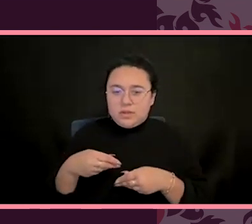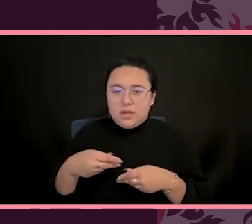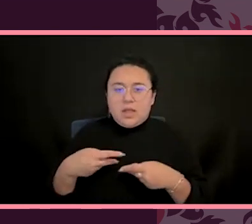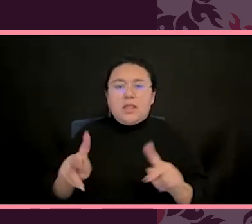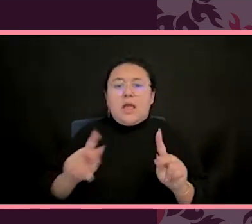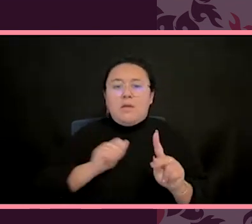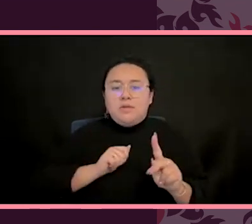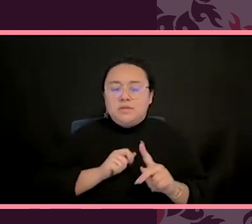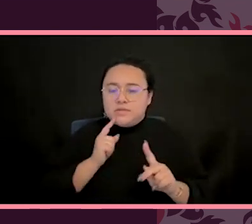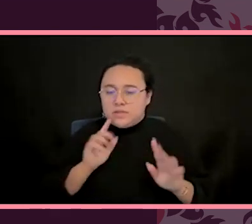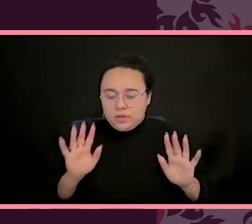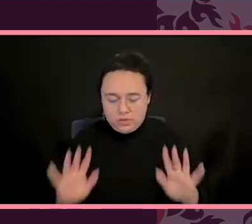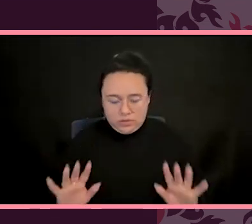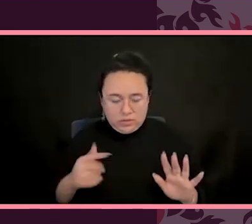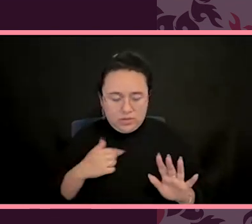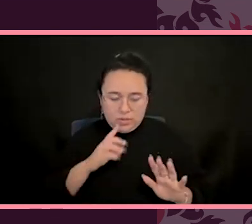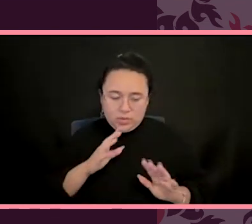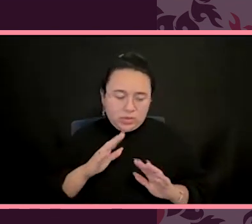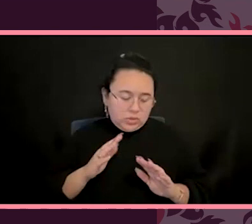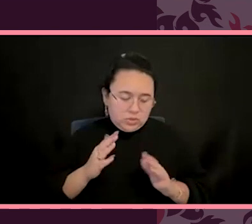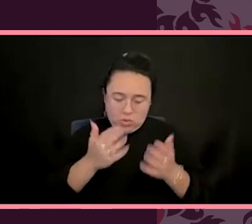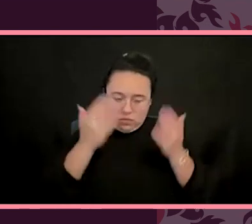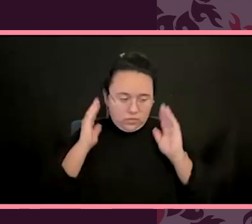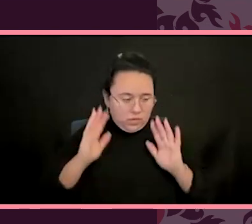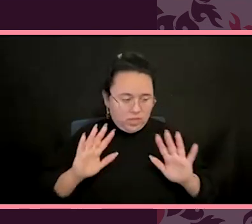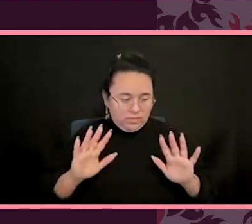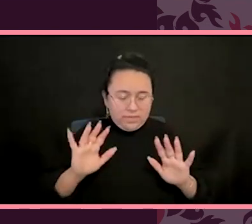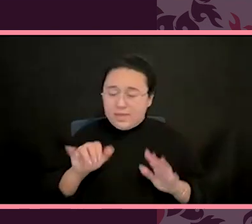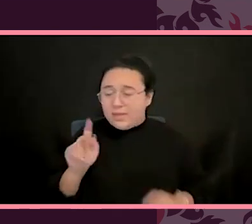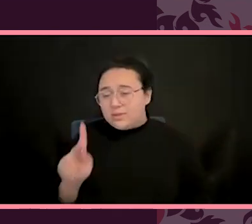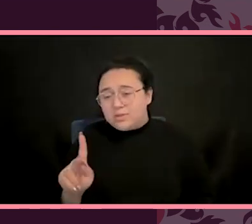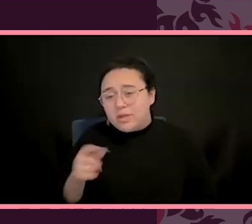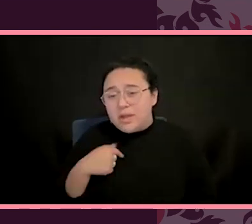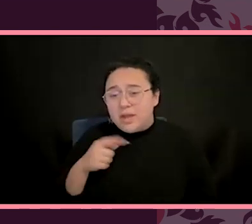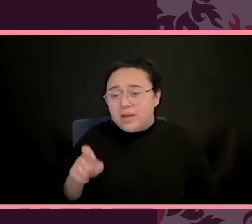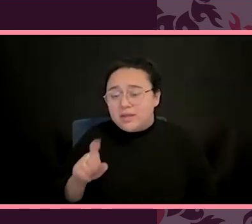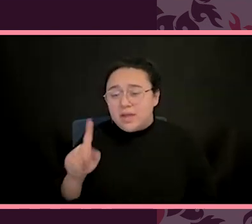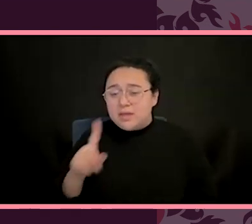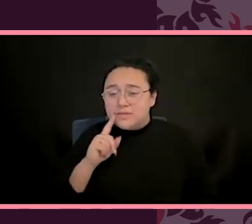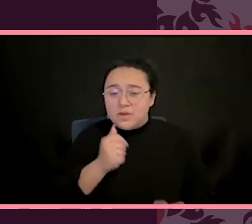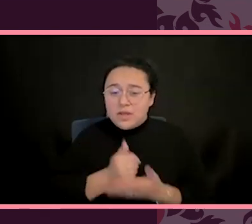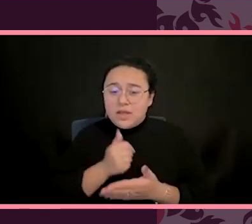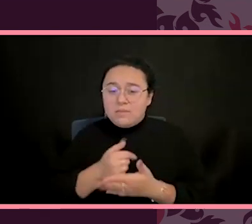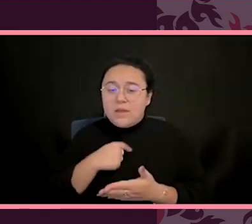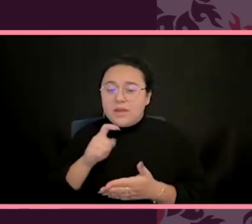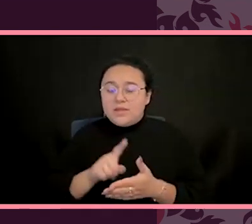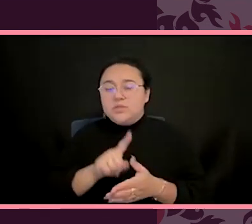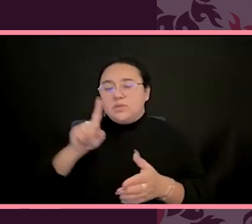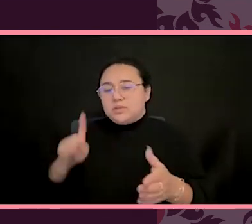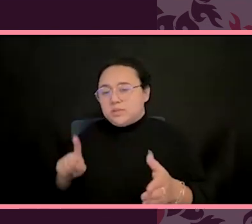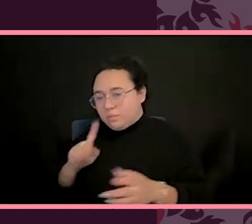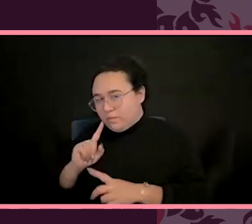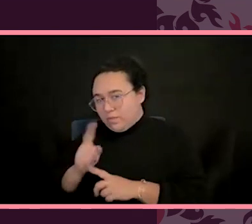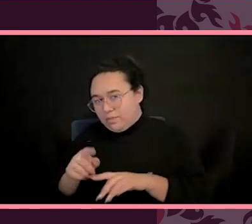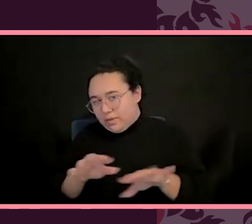to say, I'm really overstimulated and that's okay, and I need to ask for help, and I need to step away for a minute.